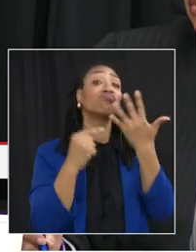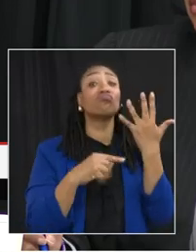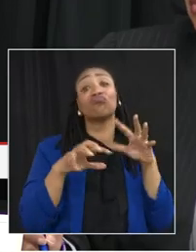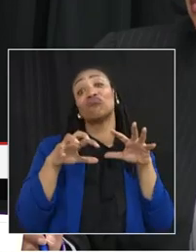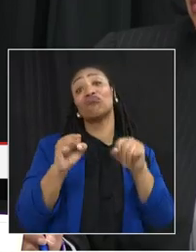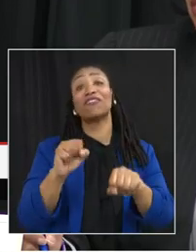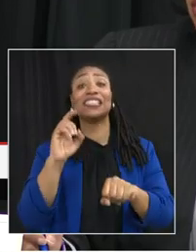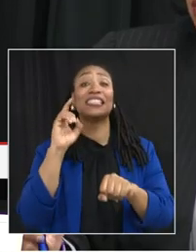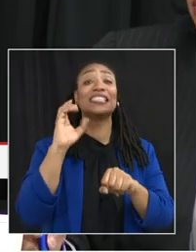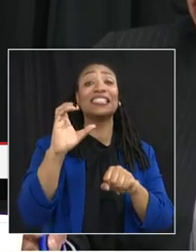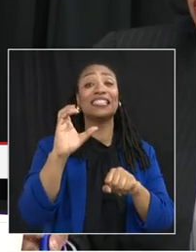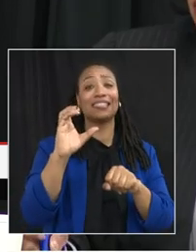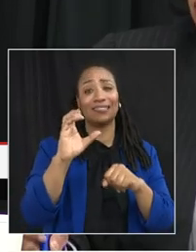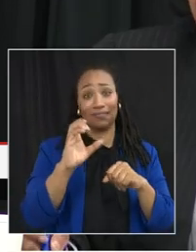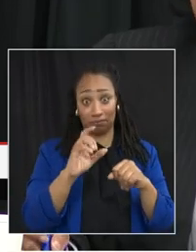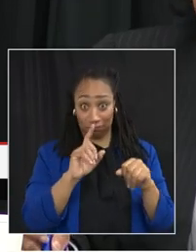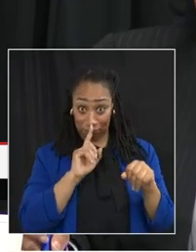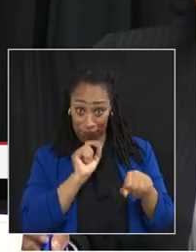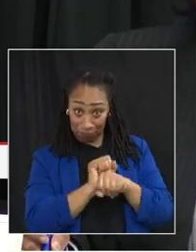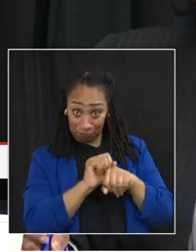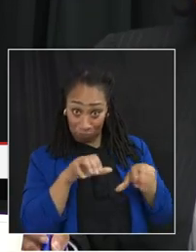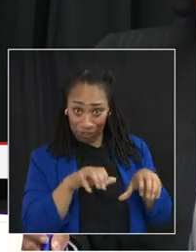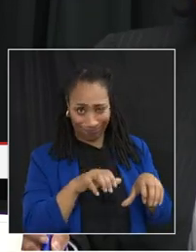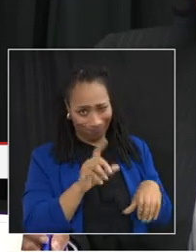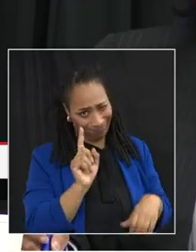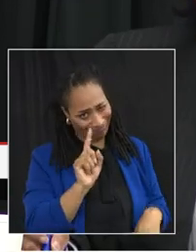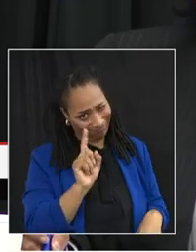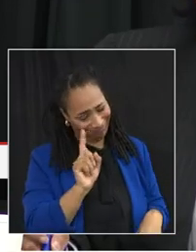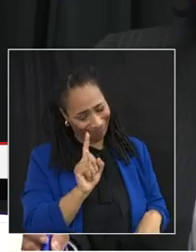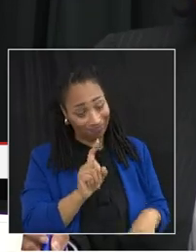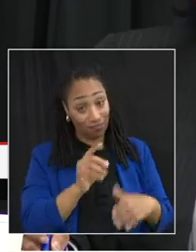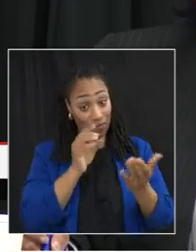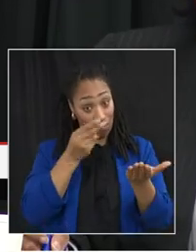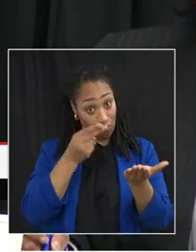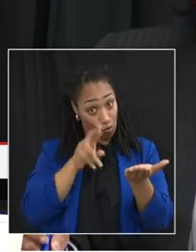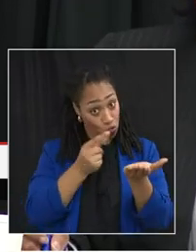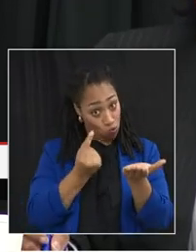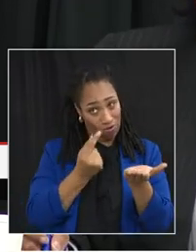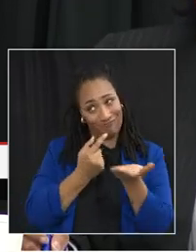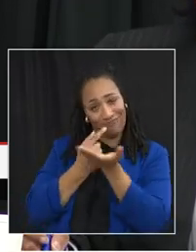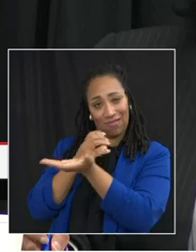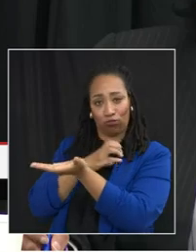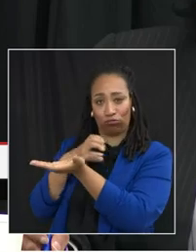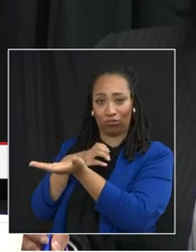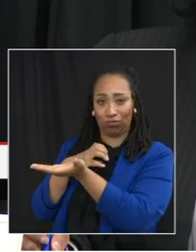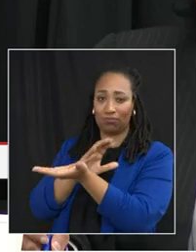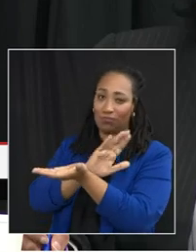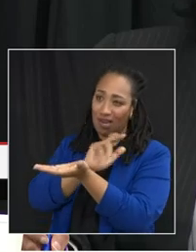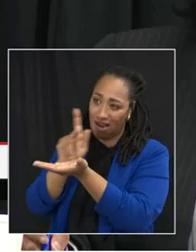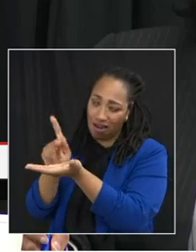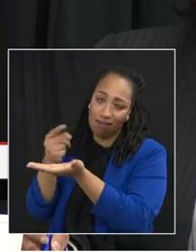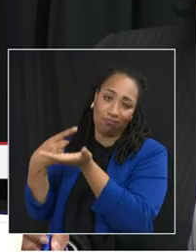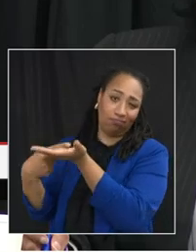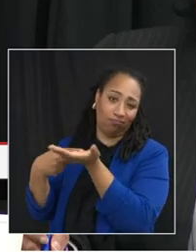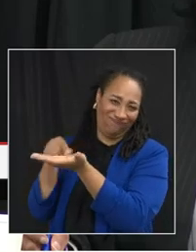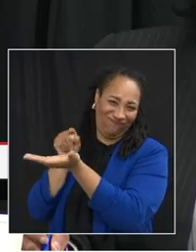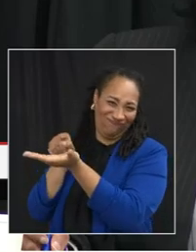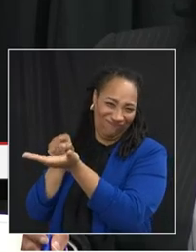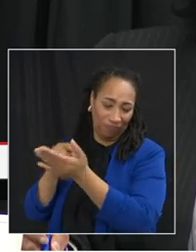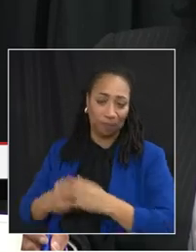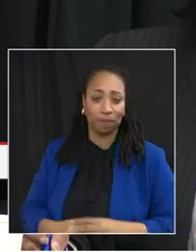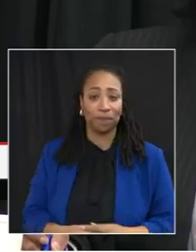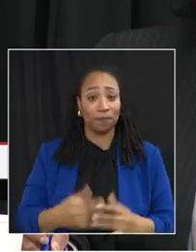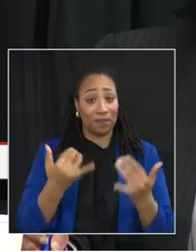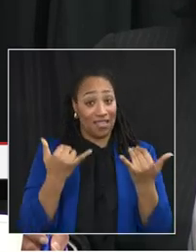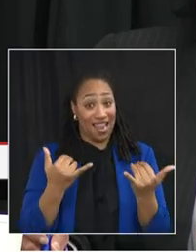way. It will have to go through the Congress. Now, having said that, they control the Congress. All right?